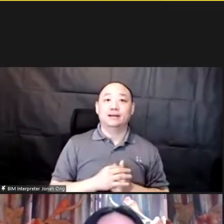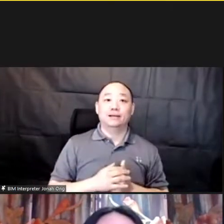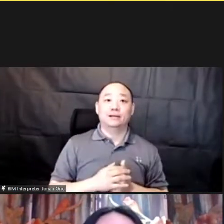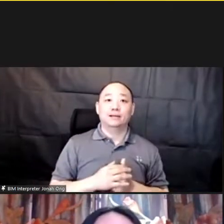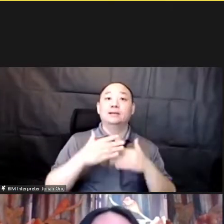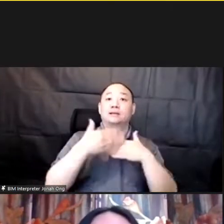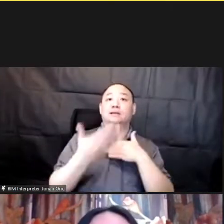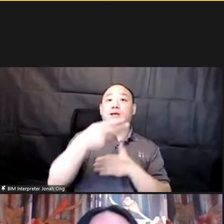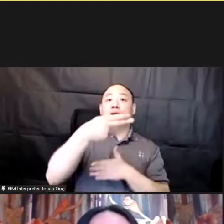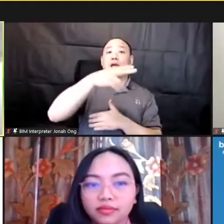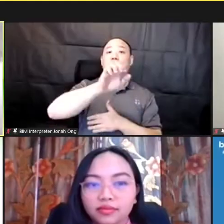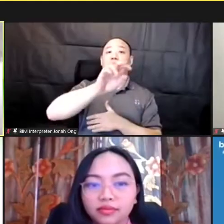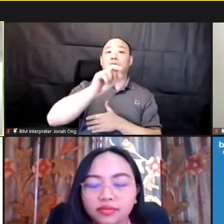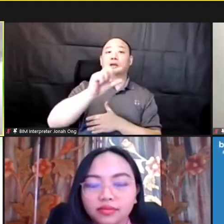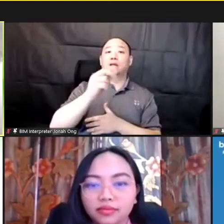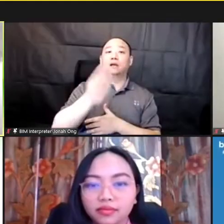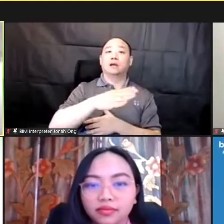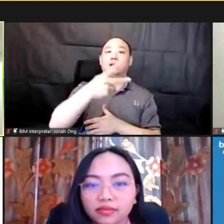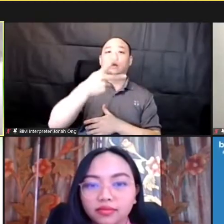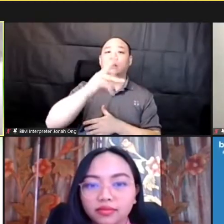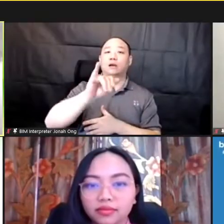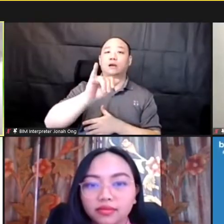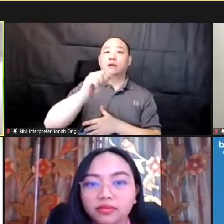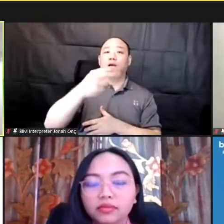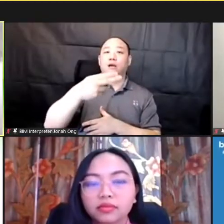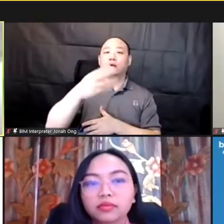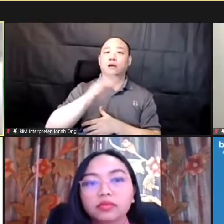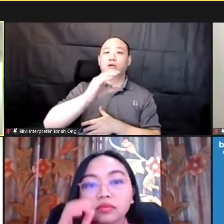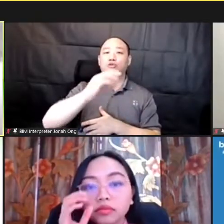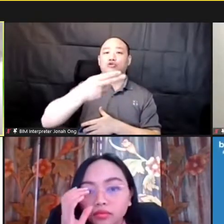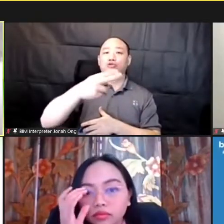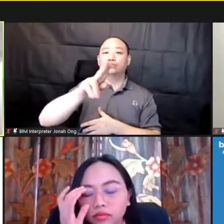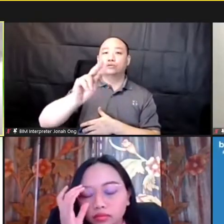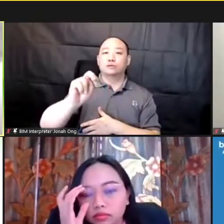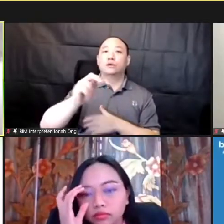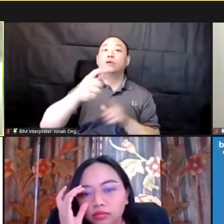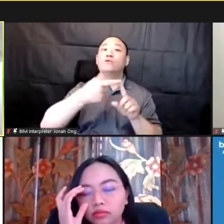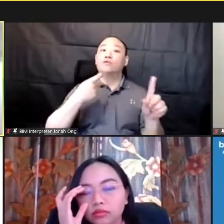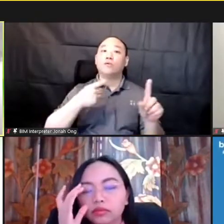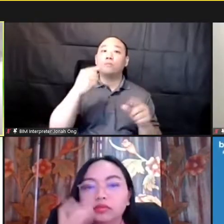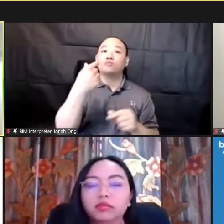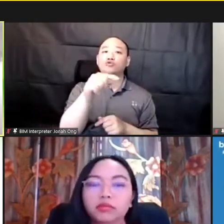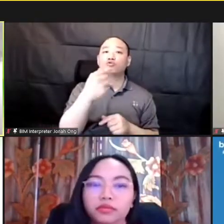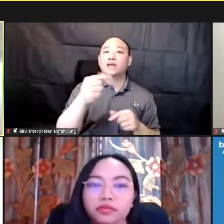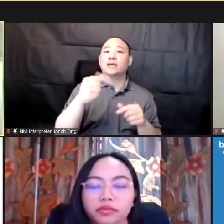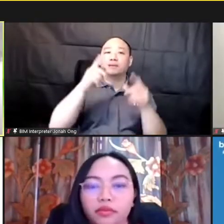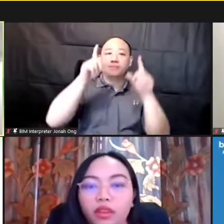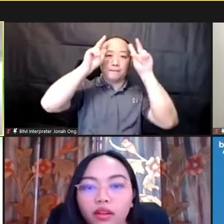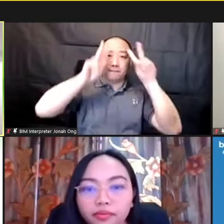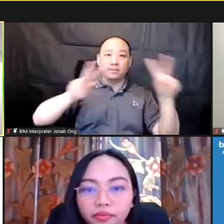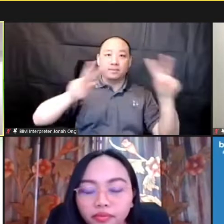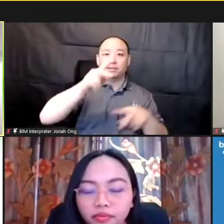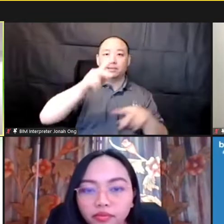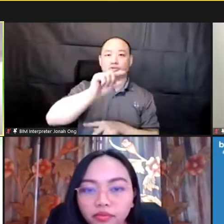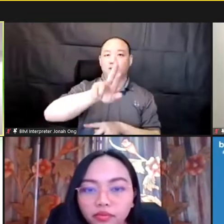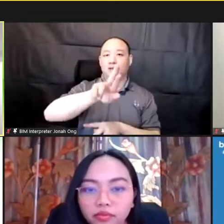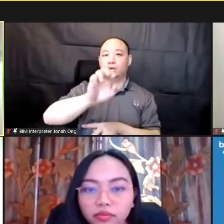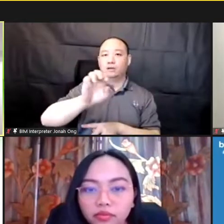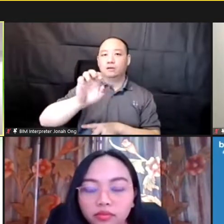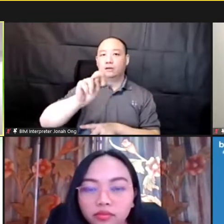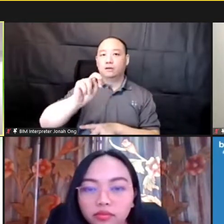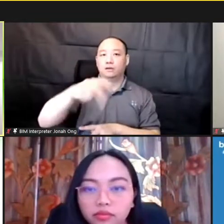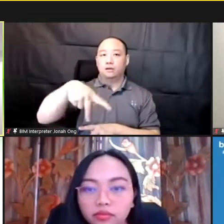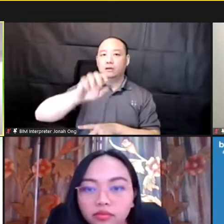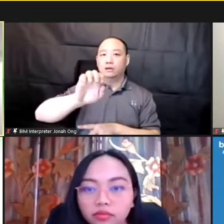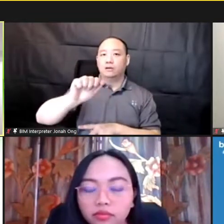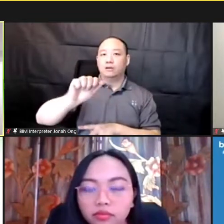Kiah, Chun from Greenpeace Malaysia. Heng is an advocate for strengthening civil society engagement in